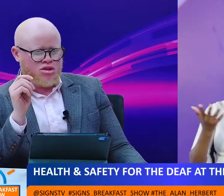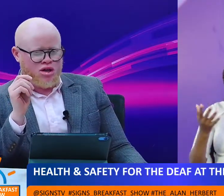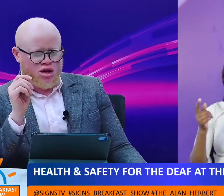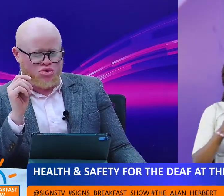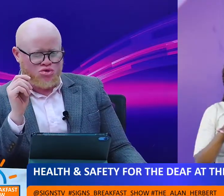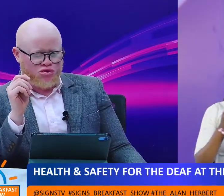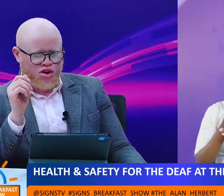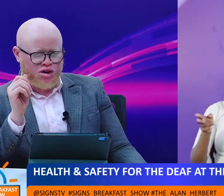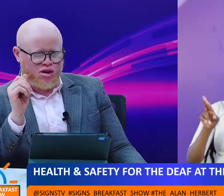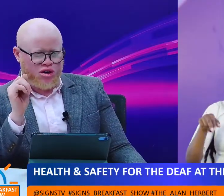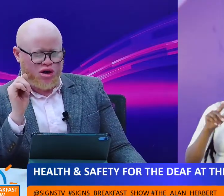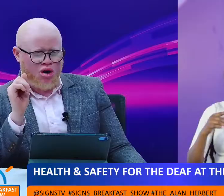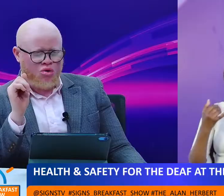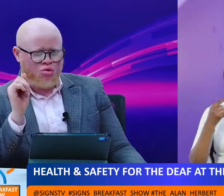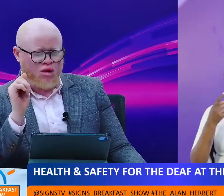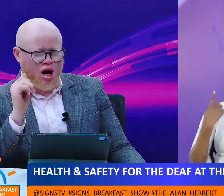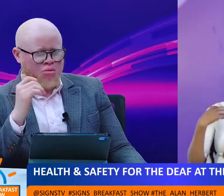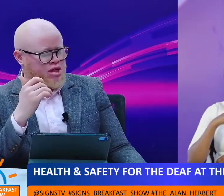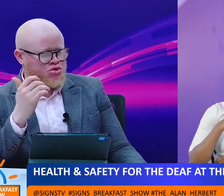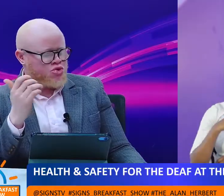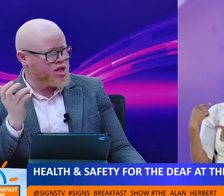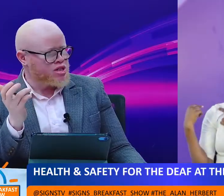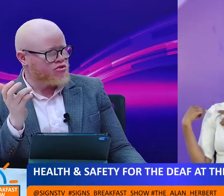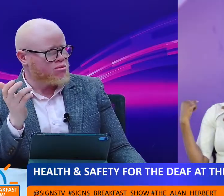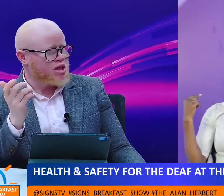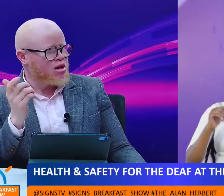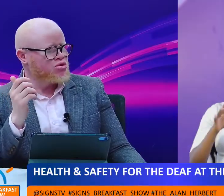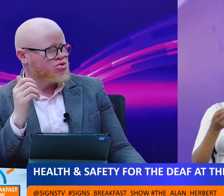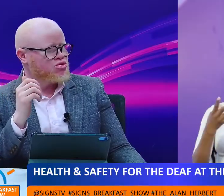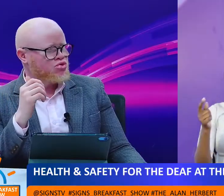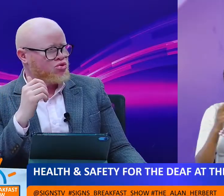but so far, how many trainings have you